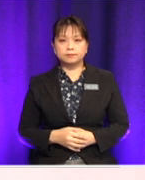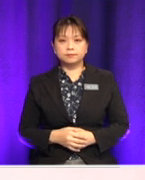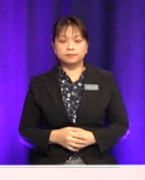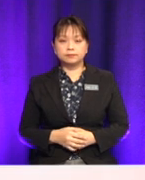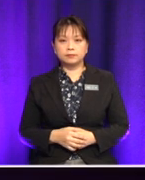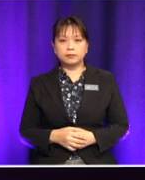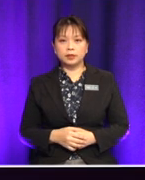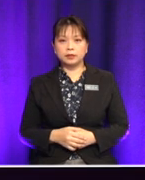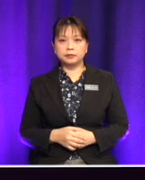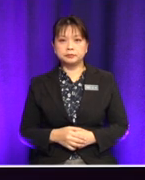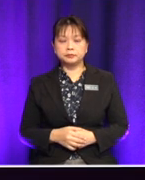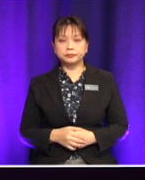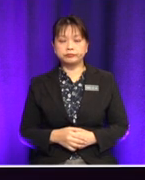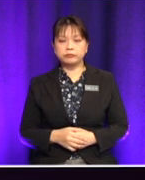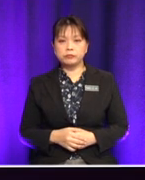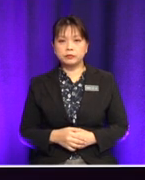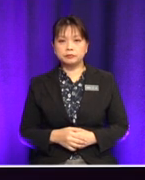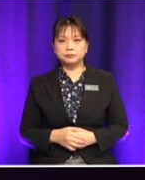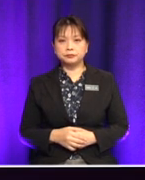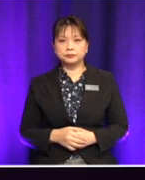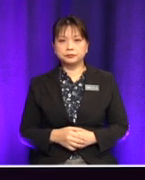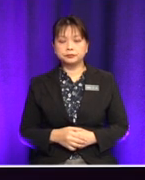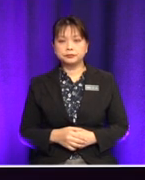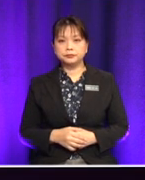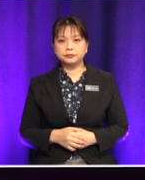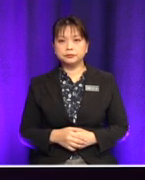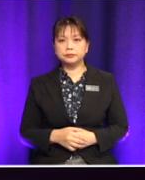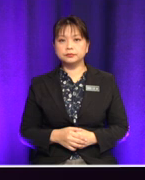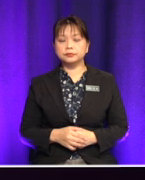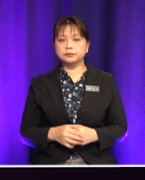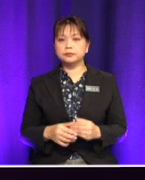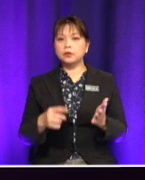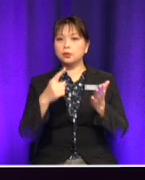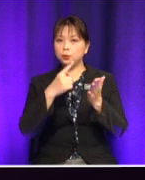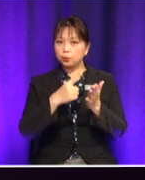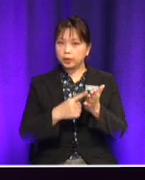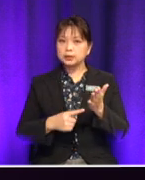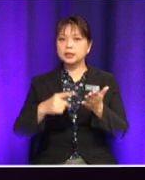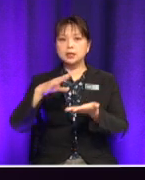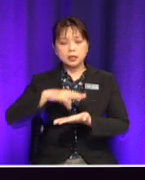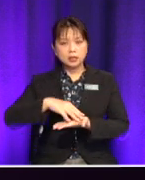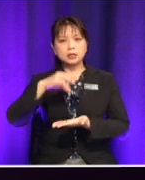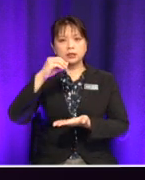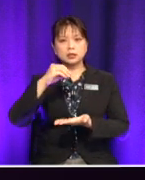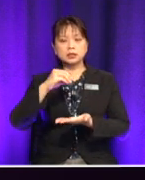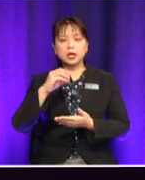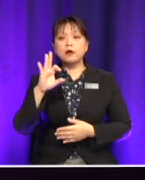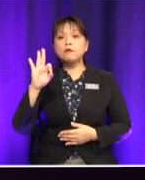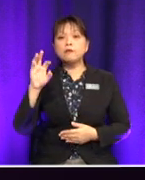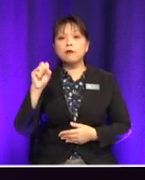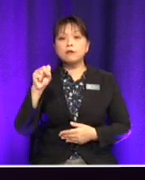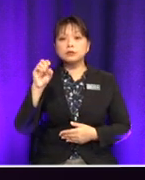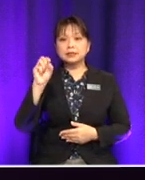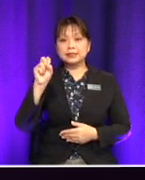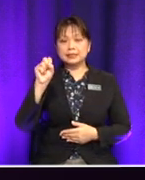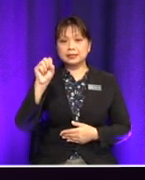Fatin? The keywords are what learn fossil fuels. What right. learn fossil fuels. So four only